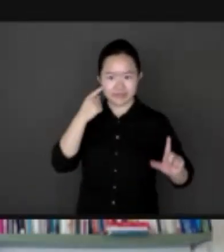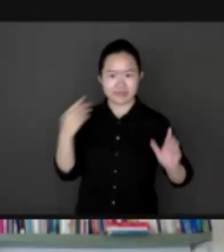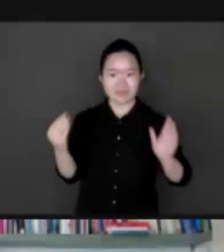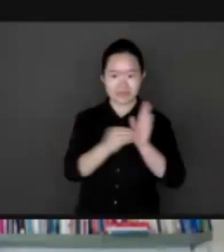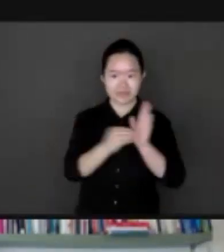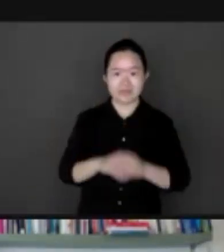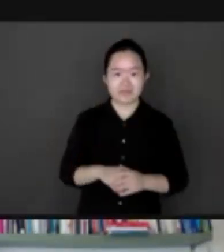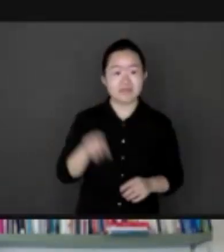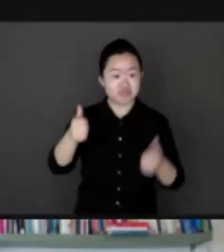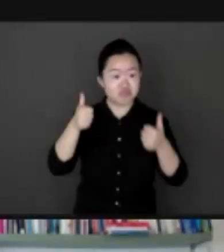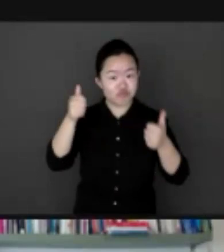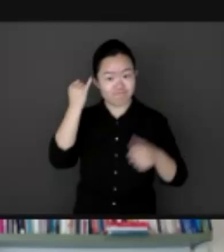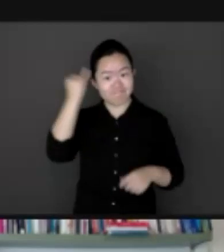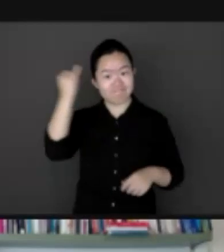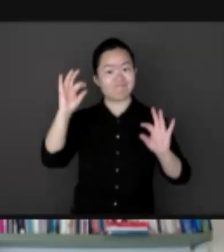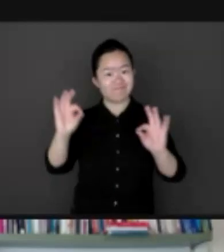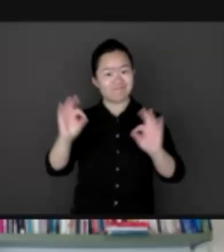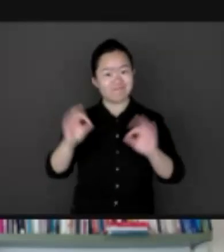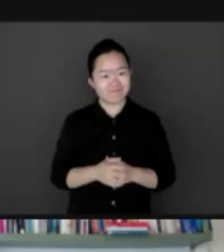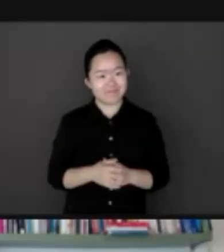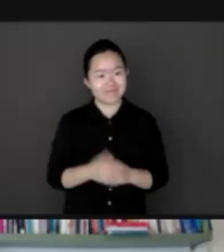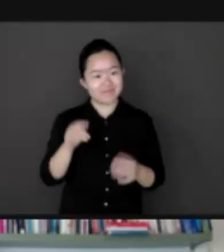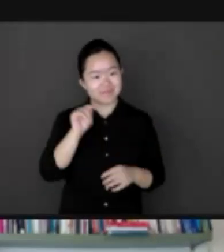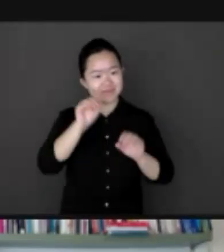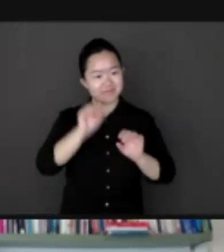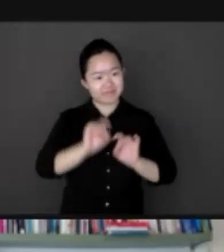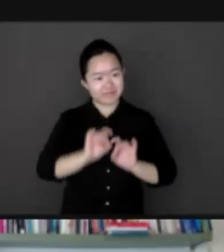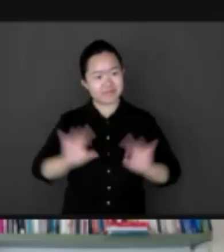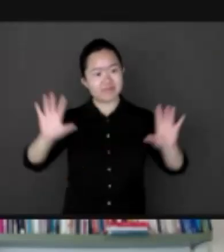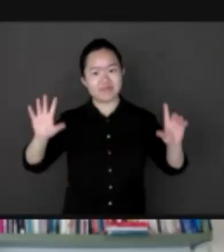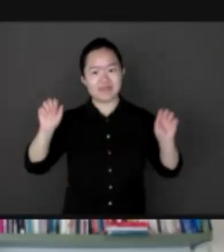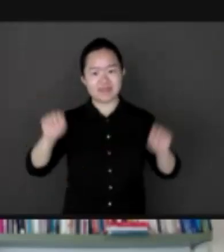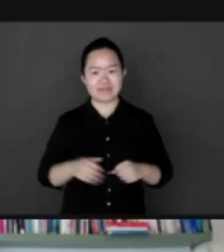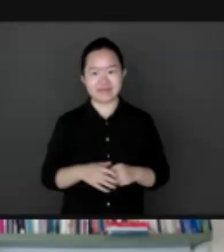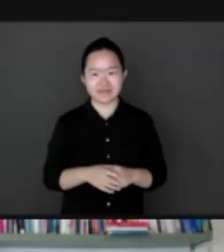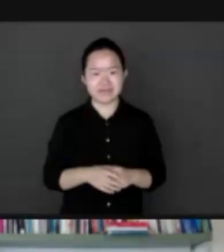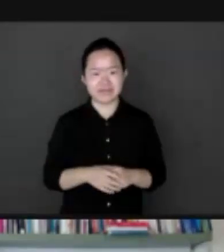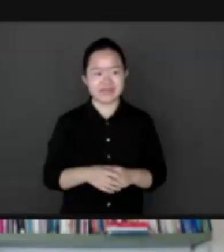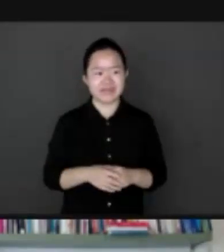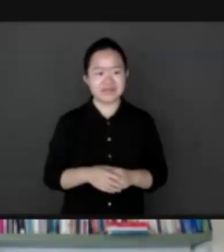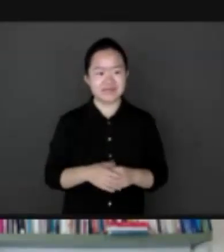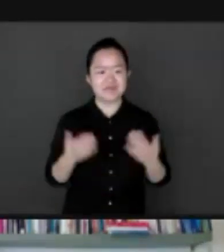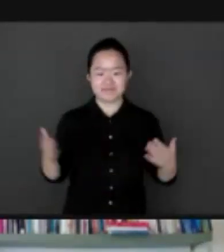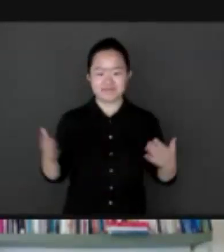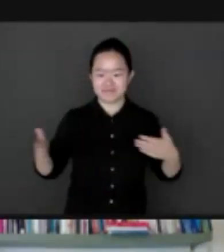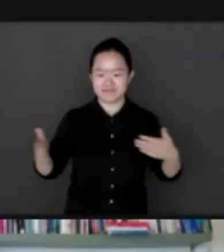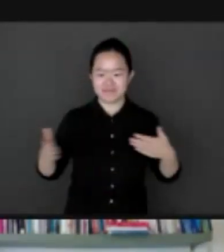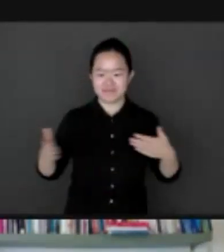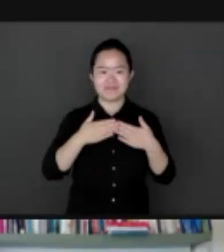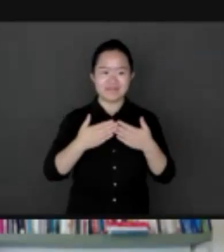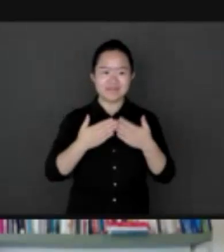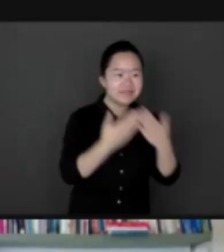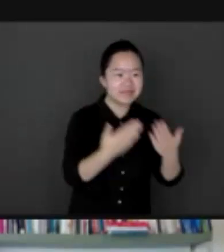I want to thank you for your attention to this brief presentation. I know that there is still much to do,